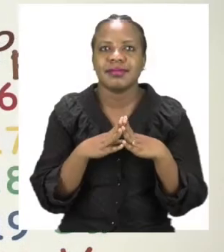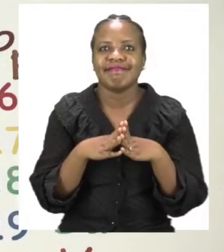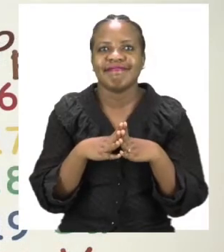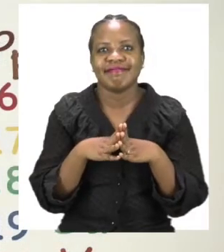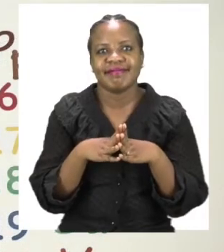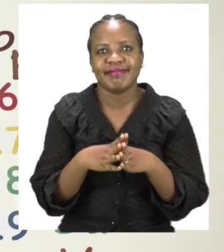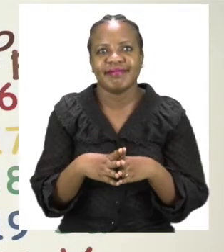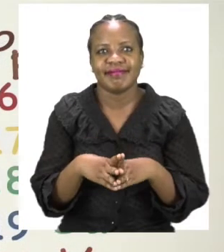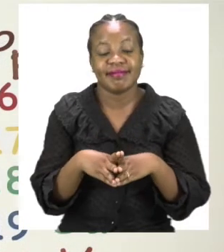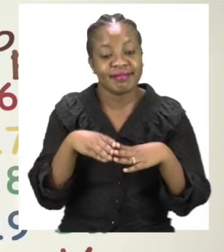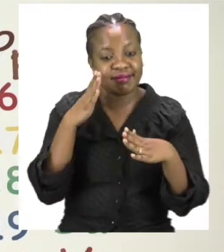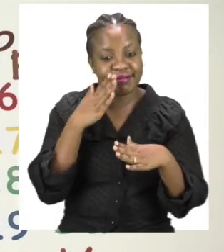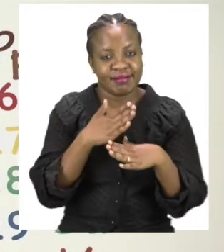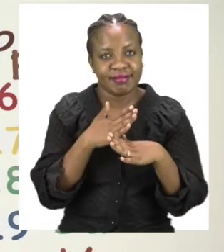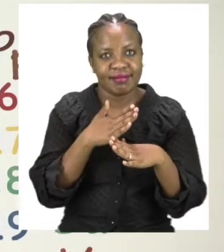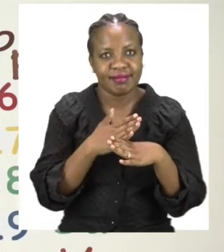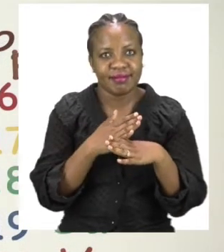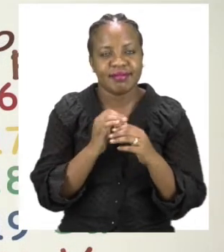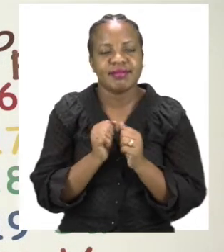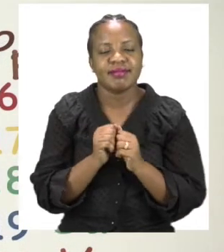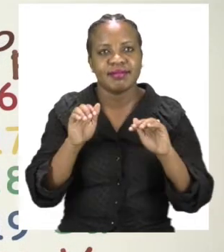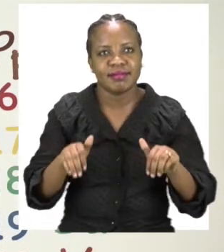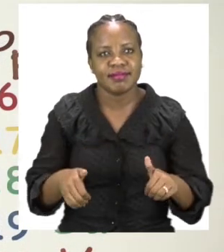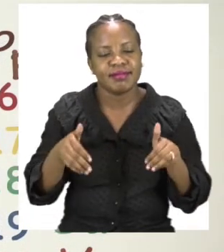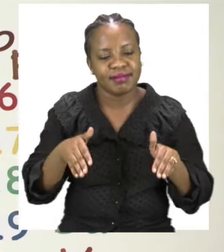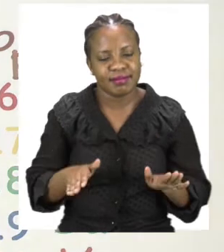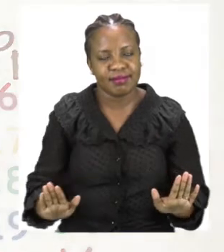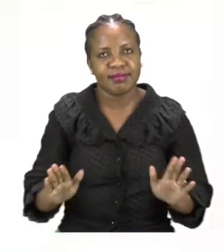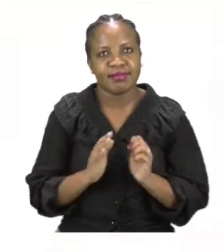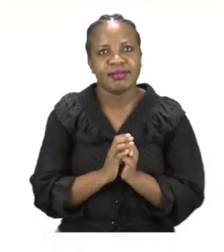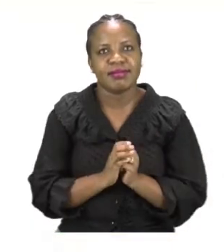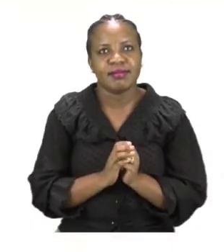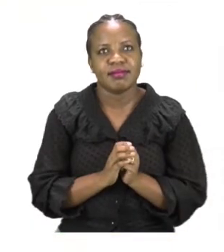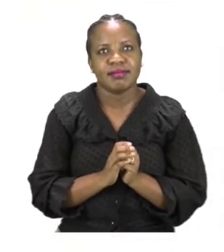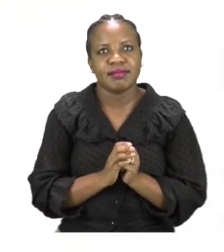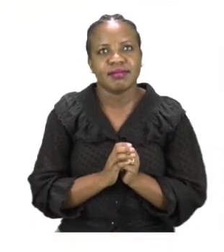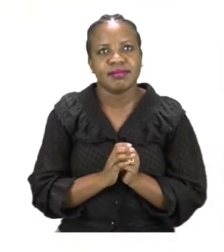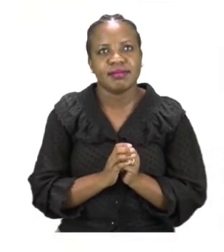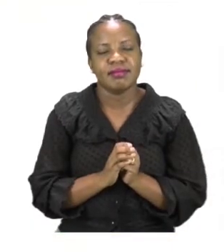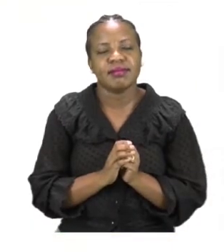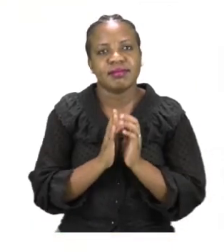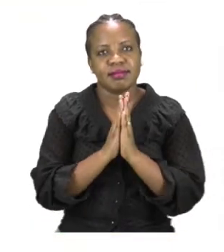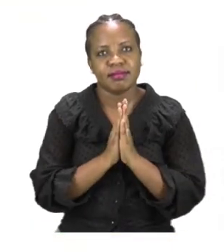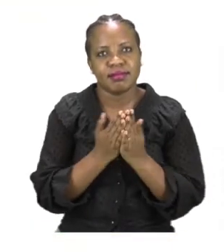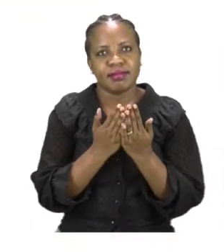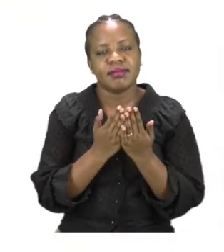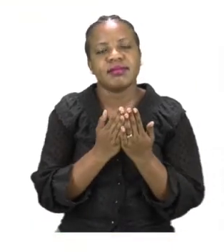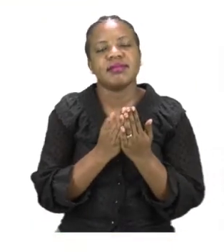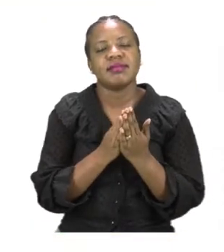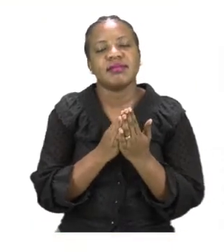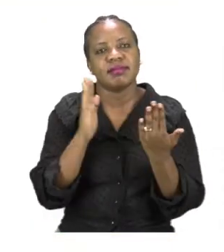For our activity today, boys and girls, let's turn to page 24. On page